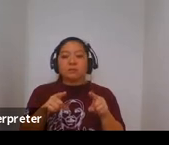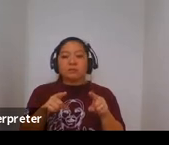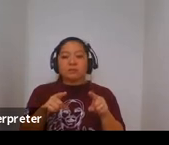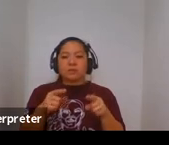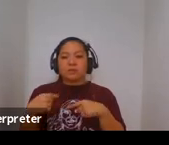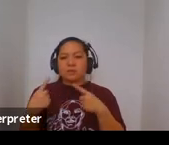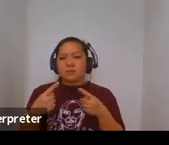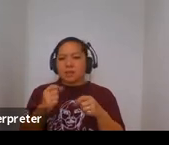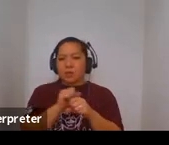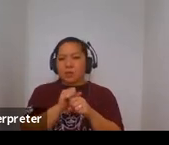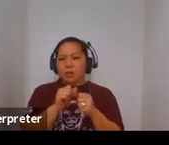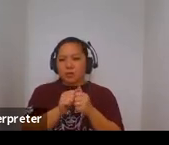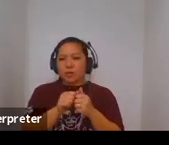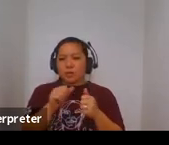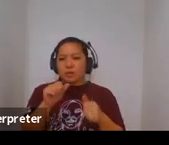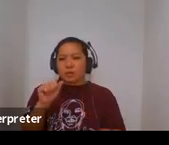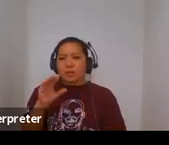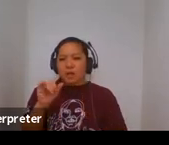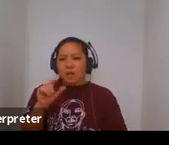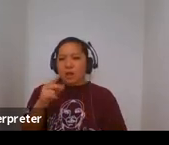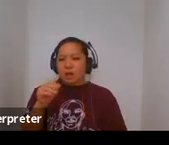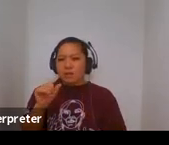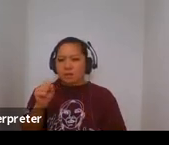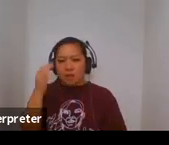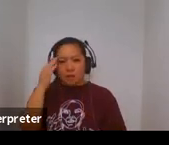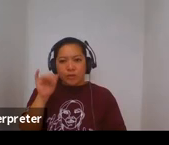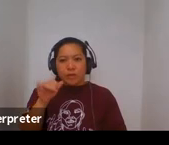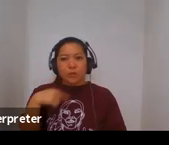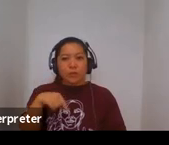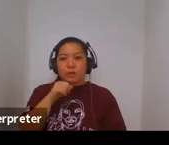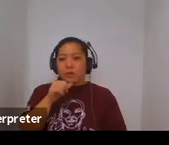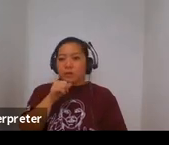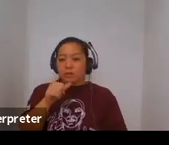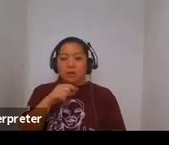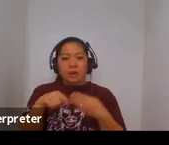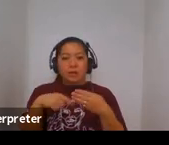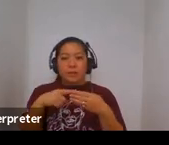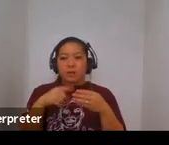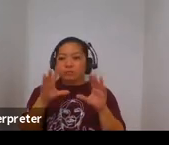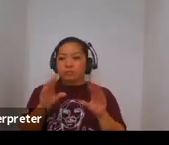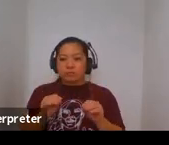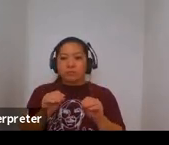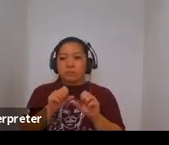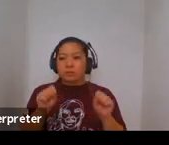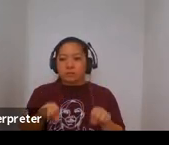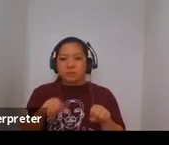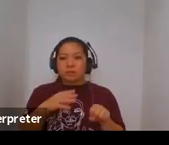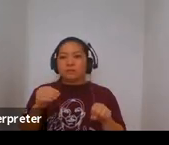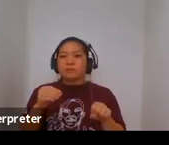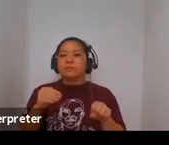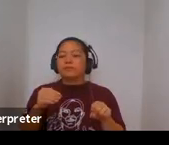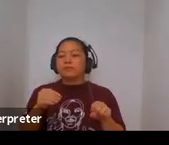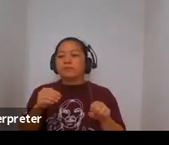since I worked with CalCASA for so long, I know that we are not about shutting systems down and shutting